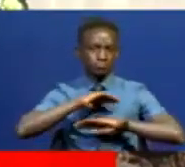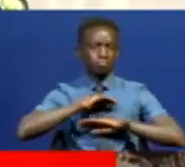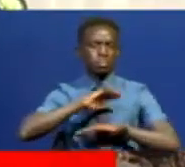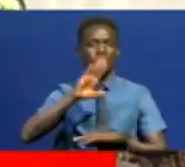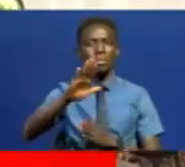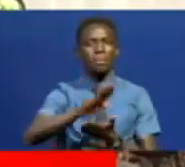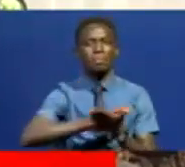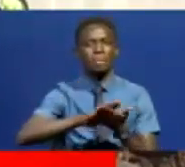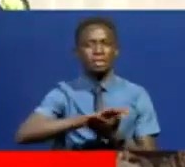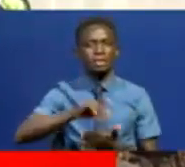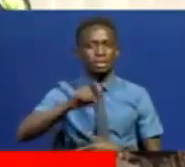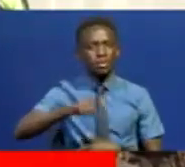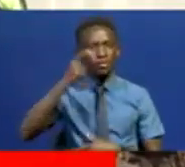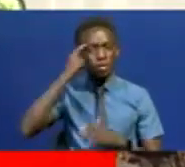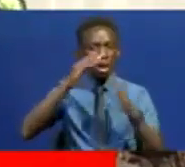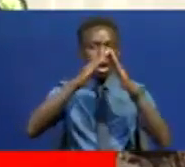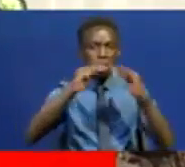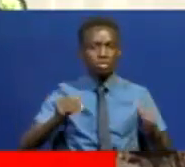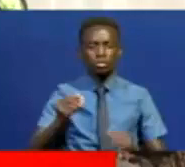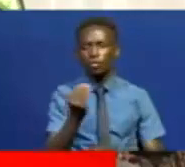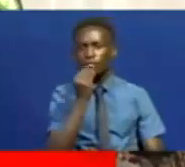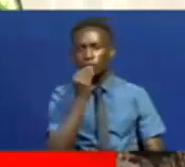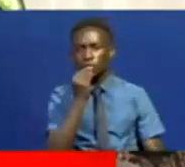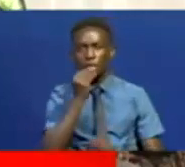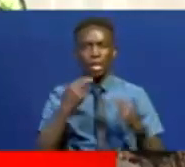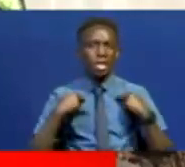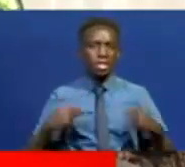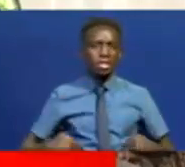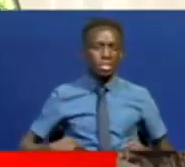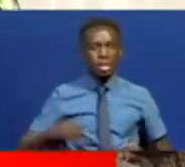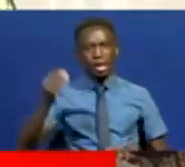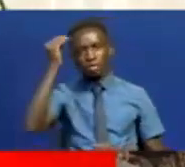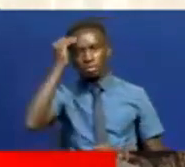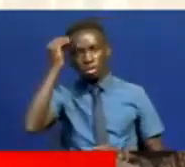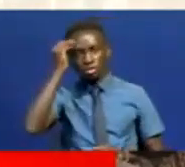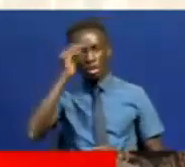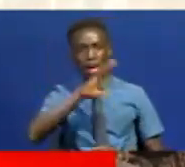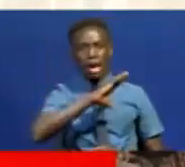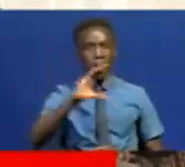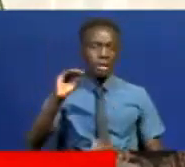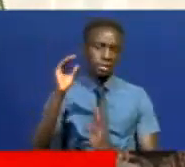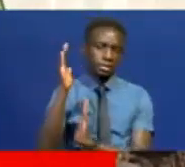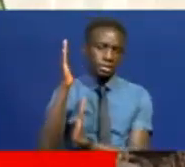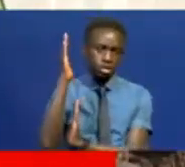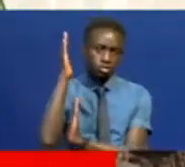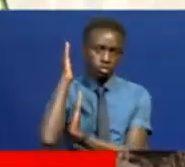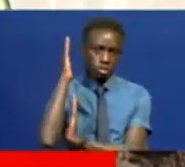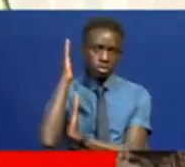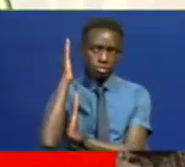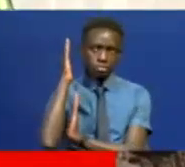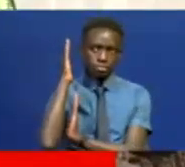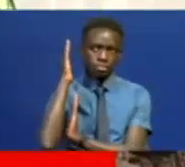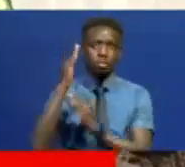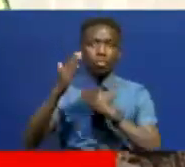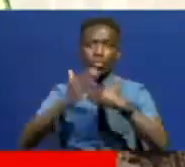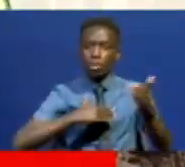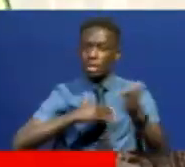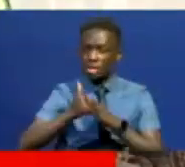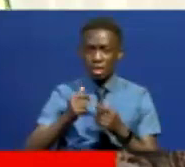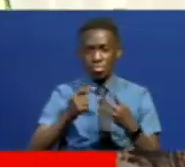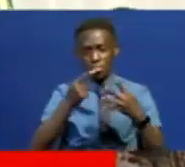basic needs of housing, of food, of health, of education, and security. Without those